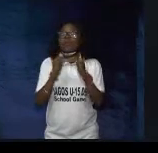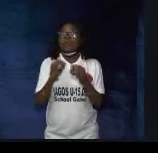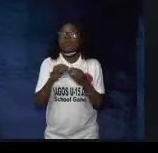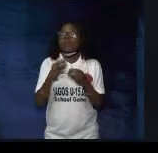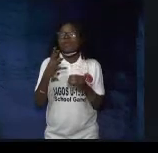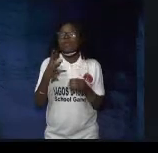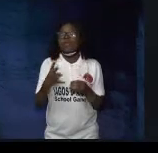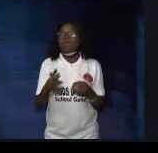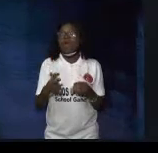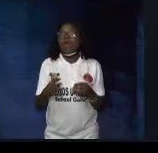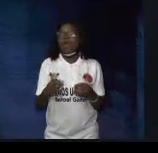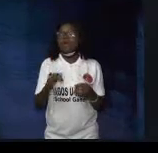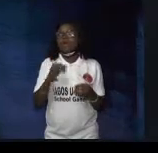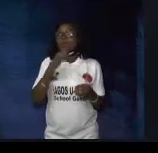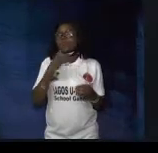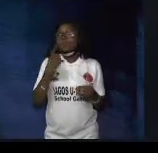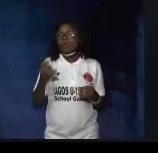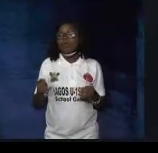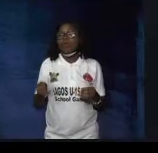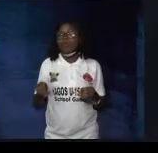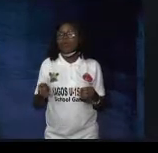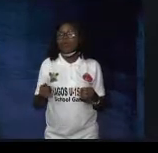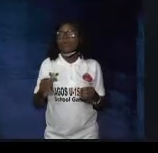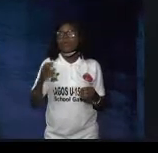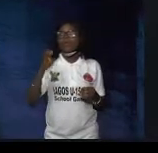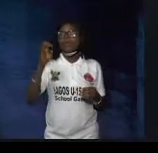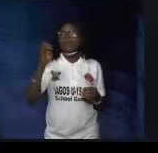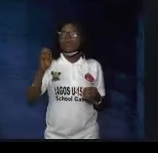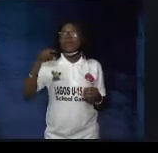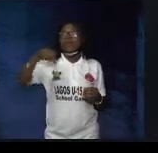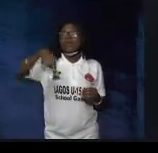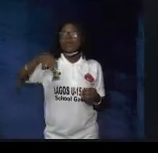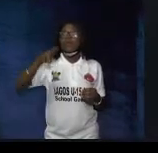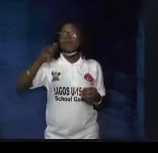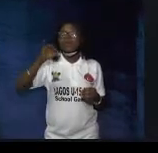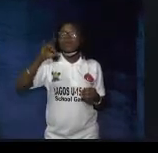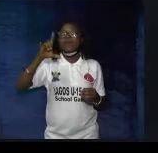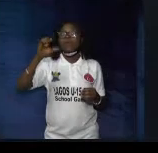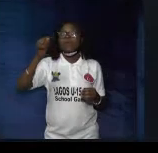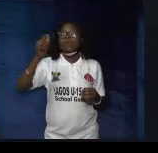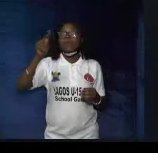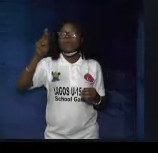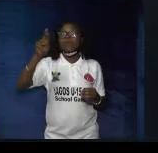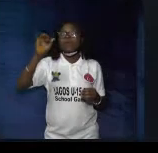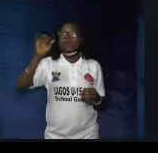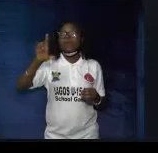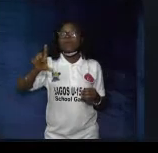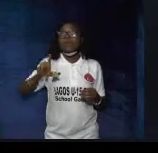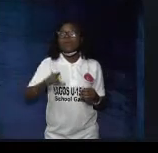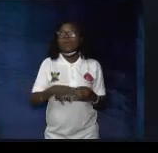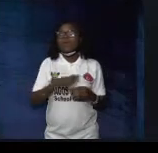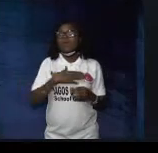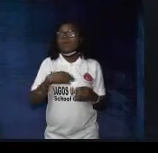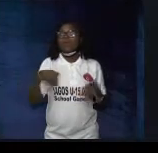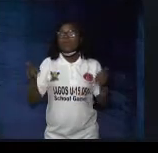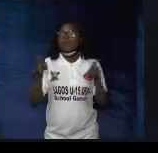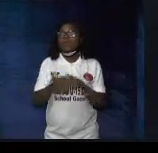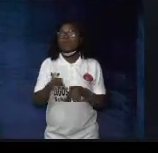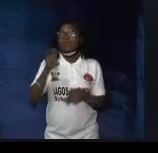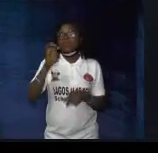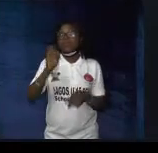3 lines of symmetry. That's this one. And it also has all the sides and